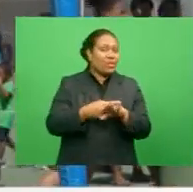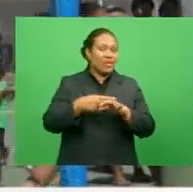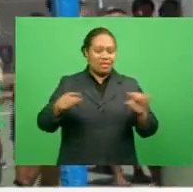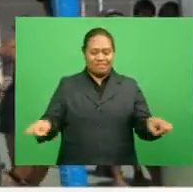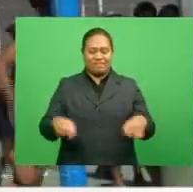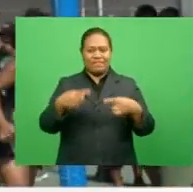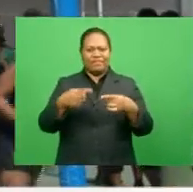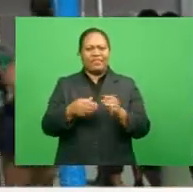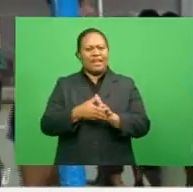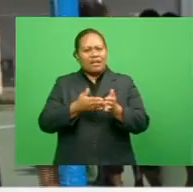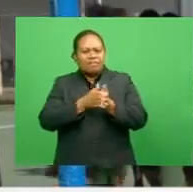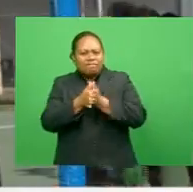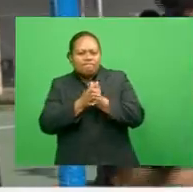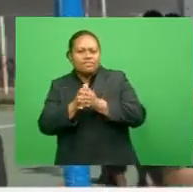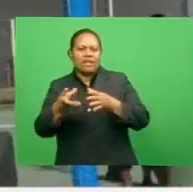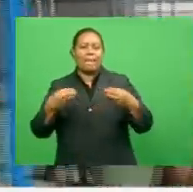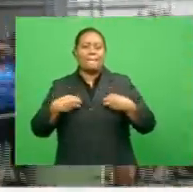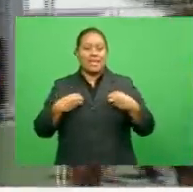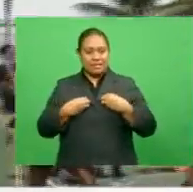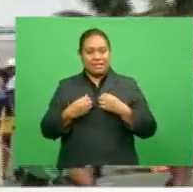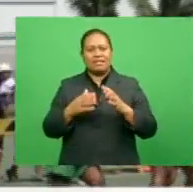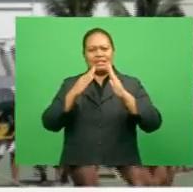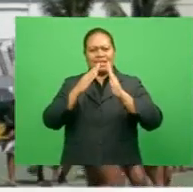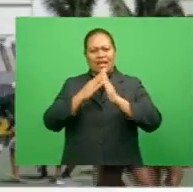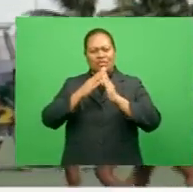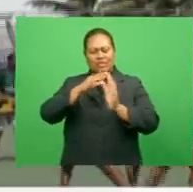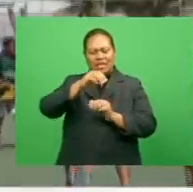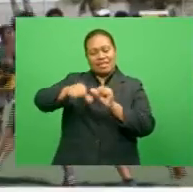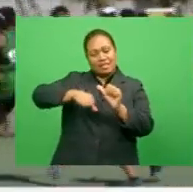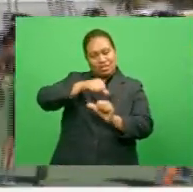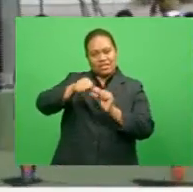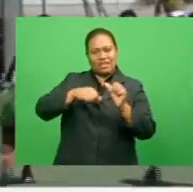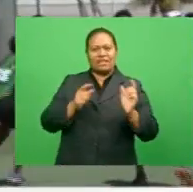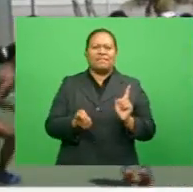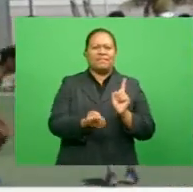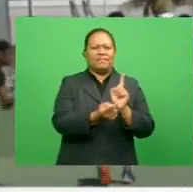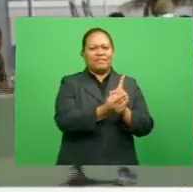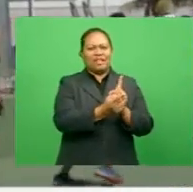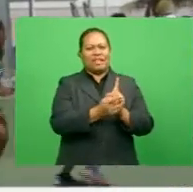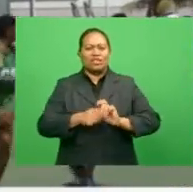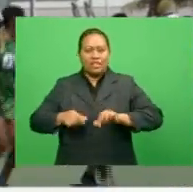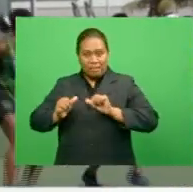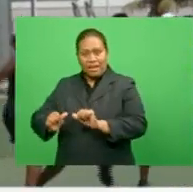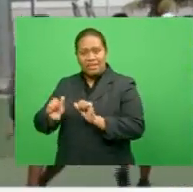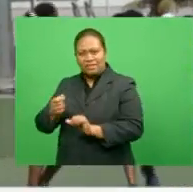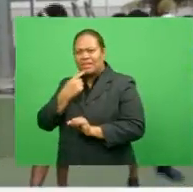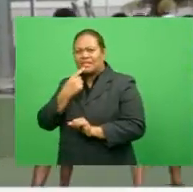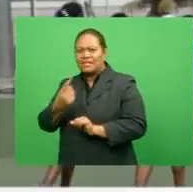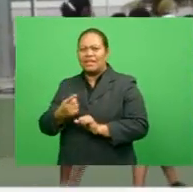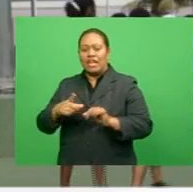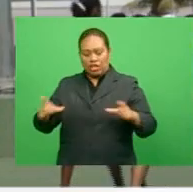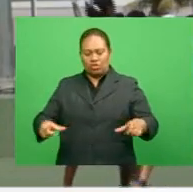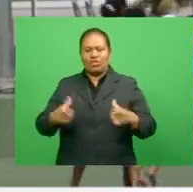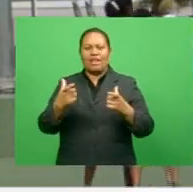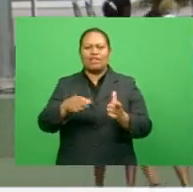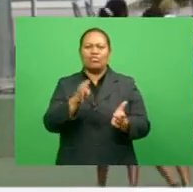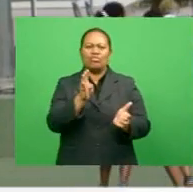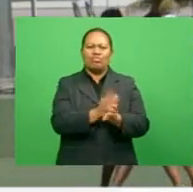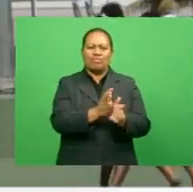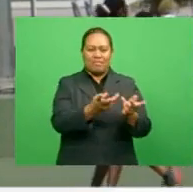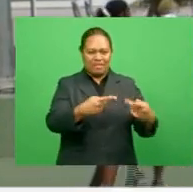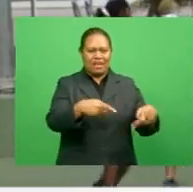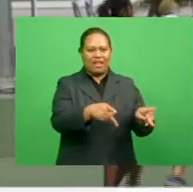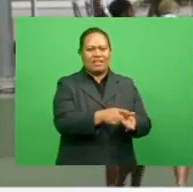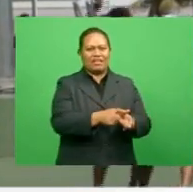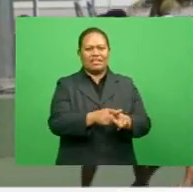looking towards their business house and inter-association meets. President Georgina Lasanga says it will be a challenge to book venues for